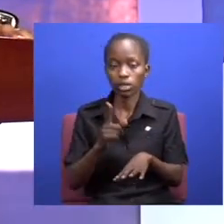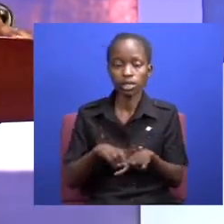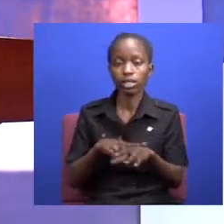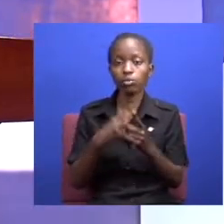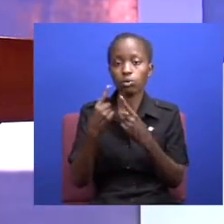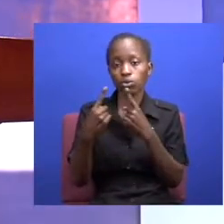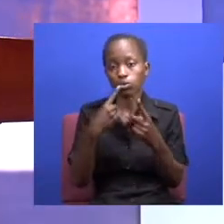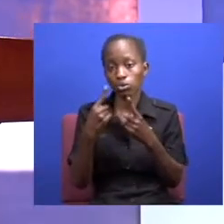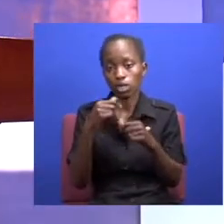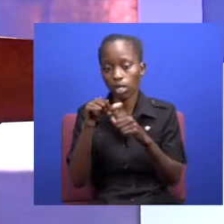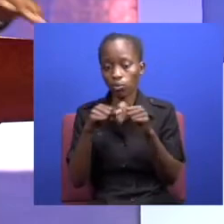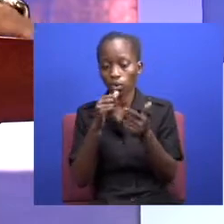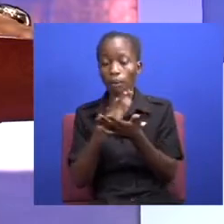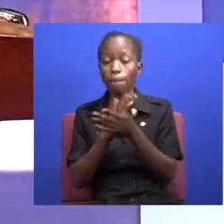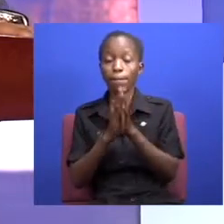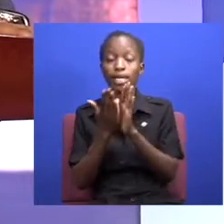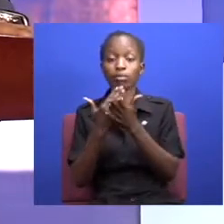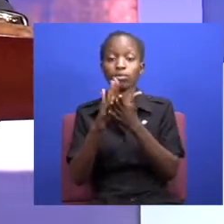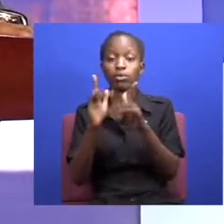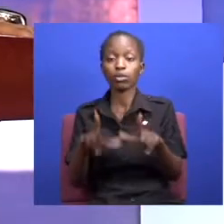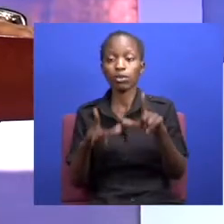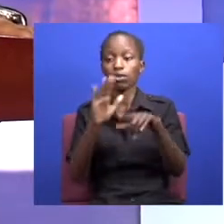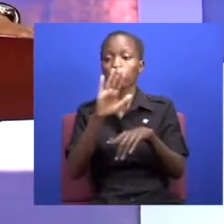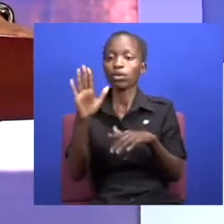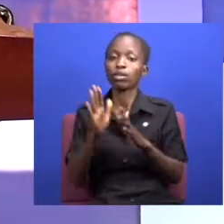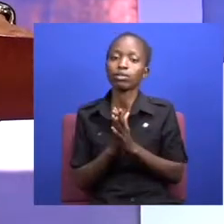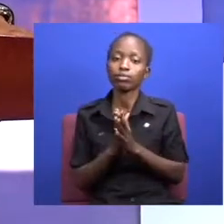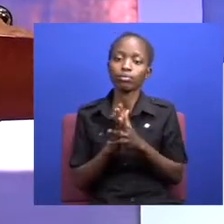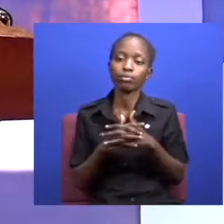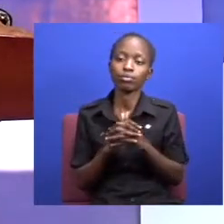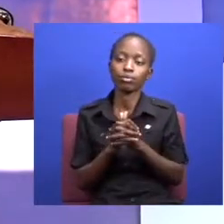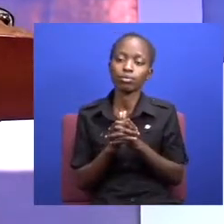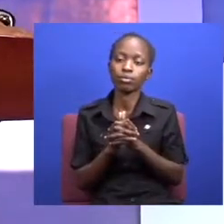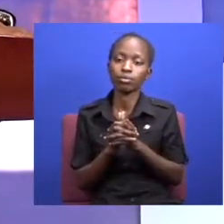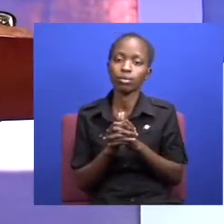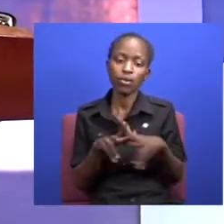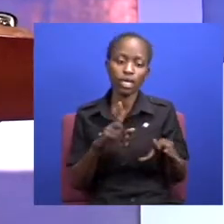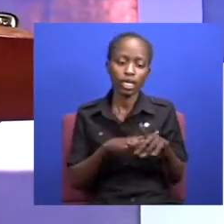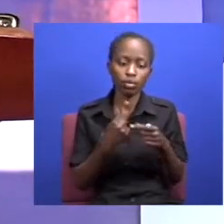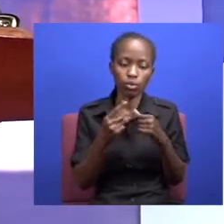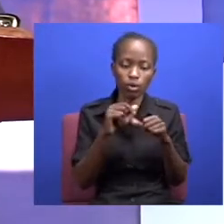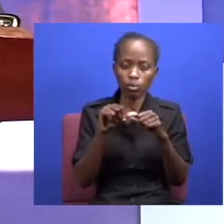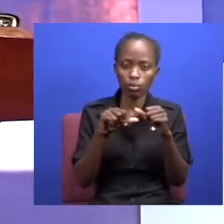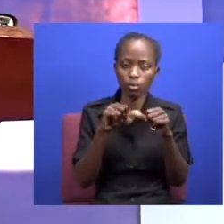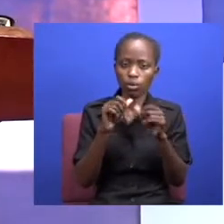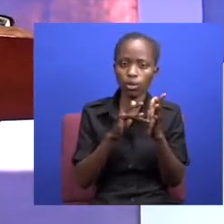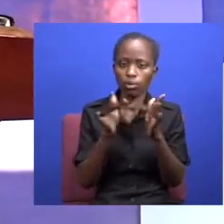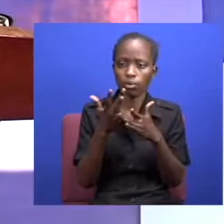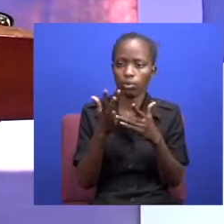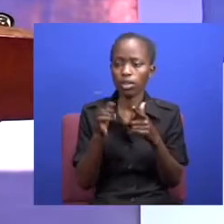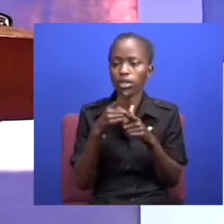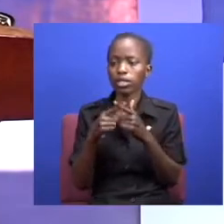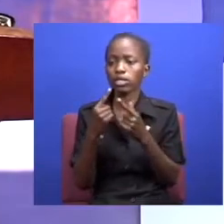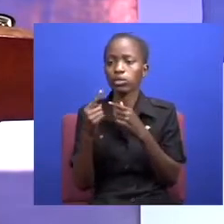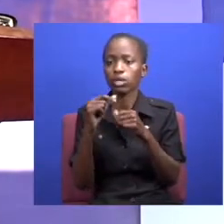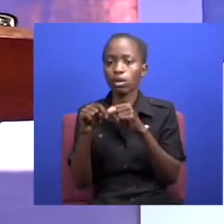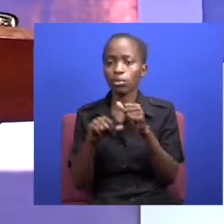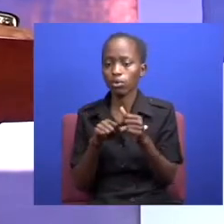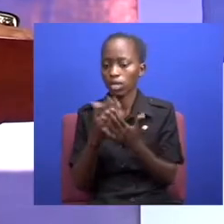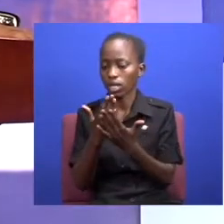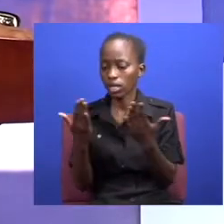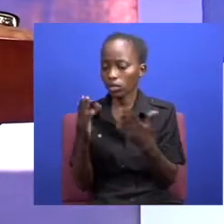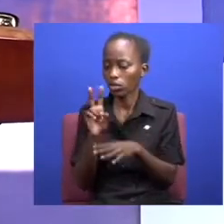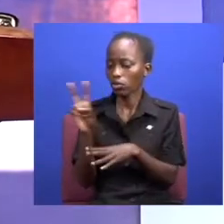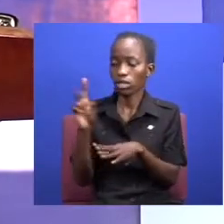it, it becomes part of our lives. And let me give you just a hint of what to talk about when you're talking about the Bible. Talk about some of the things that